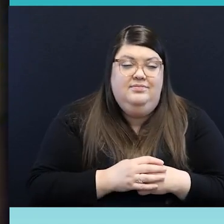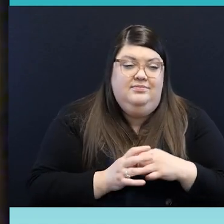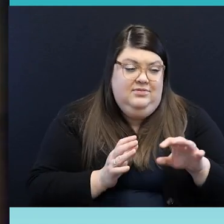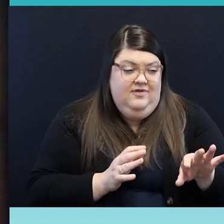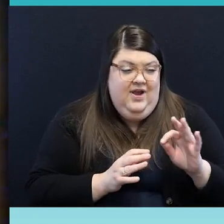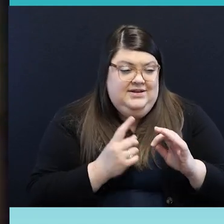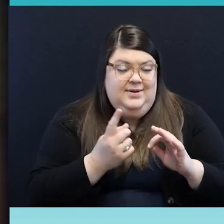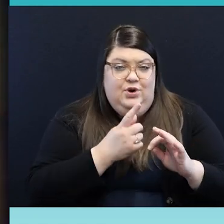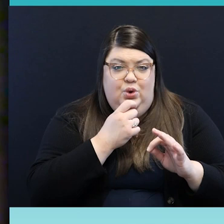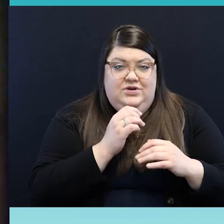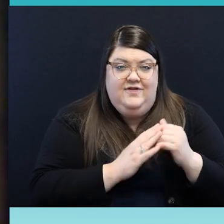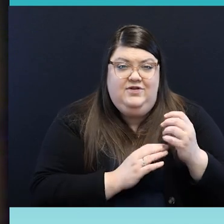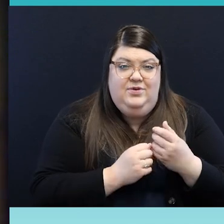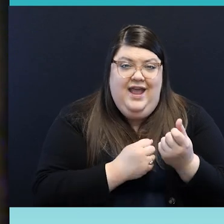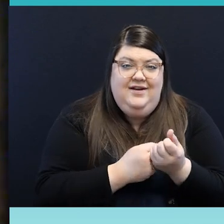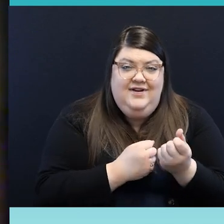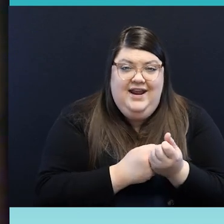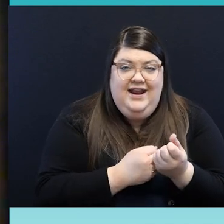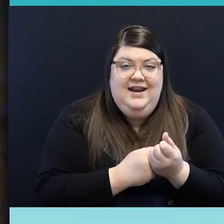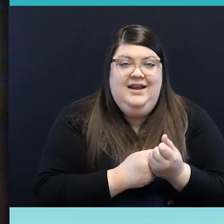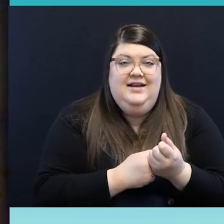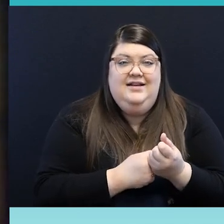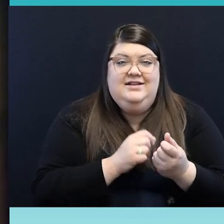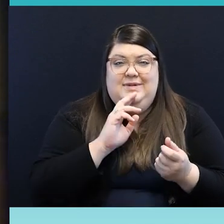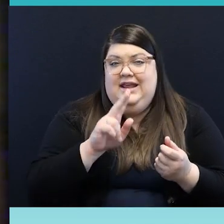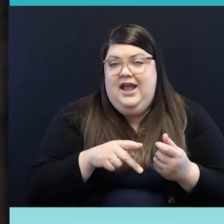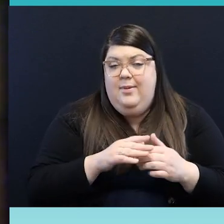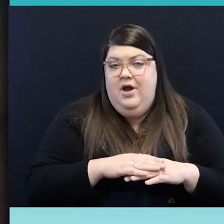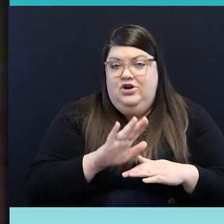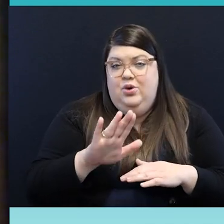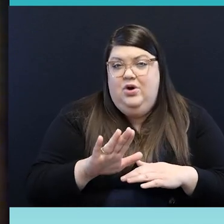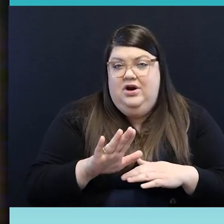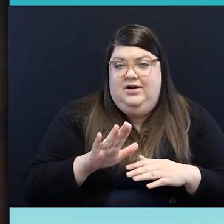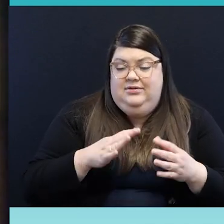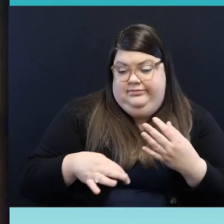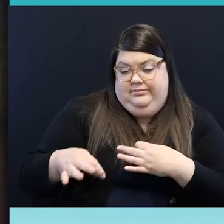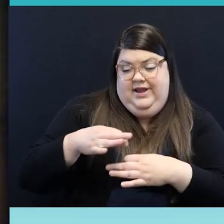someone who's comfortable advocating or speaking up on your behalf.